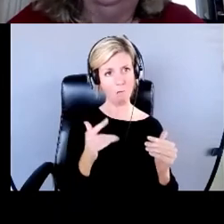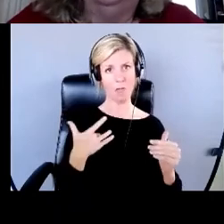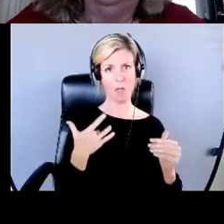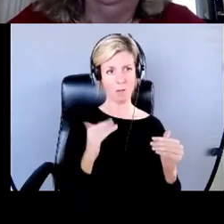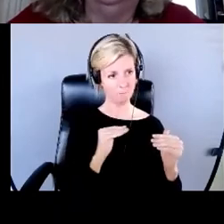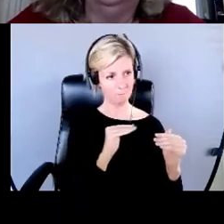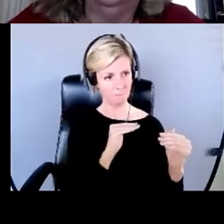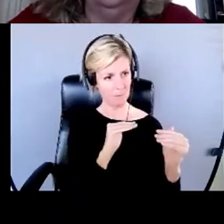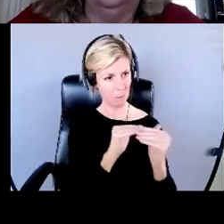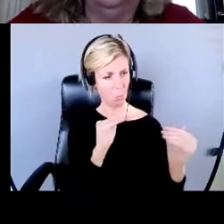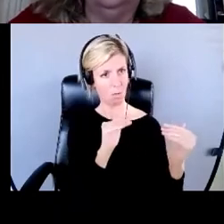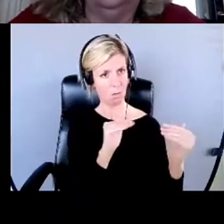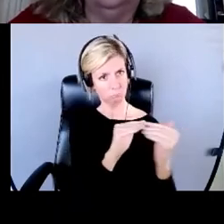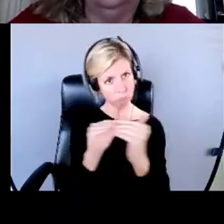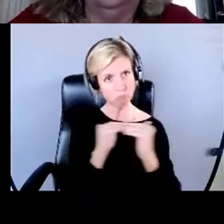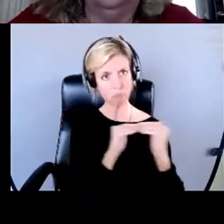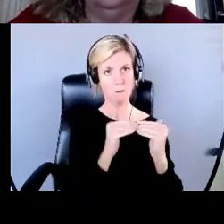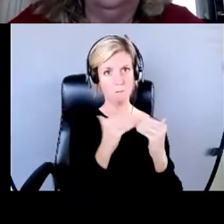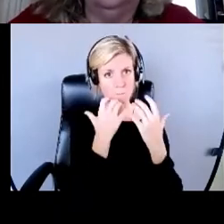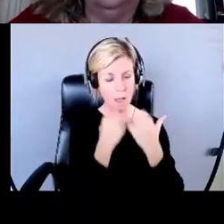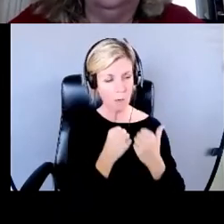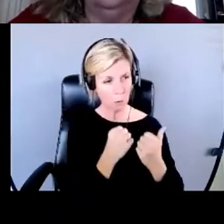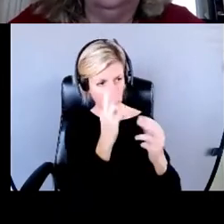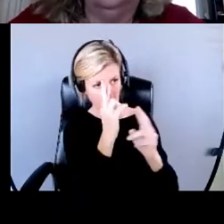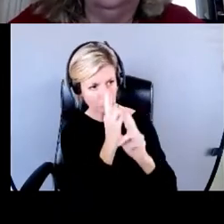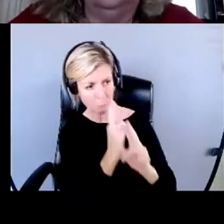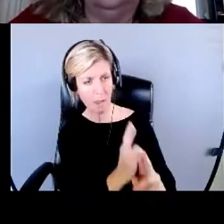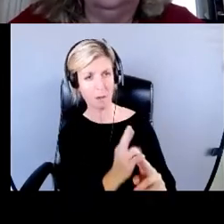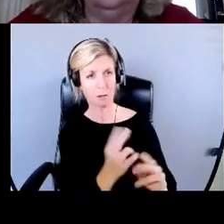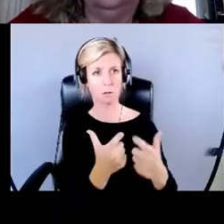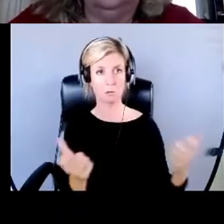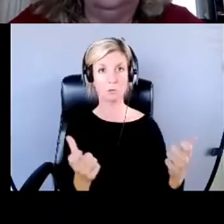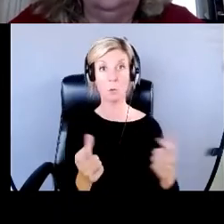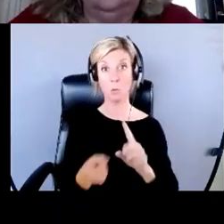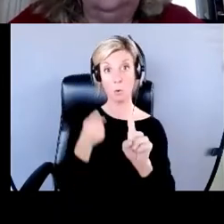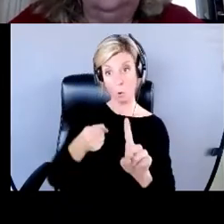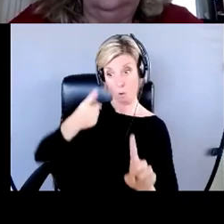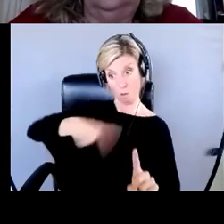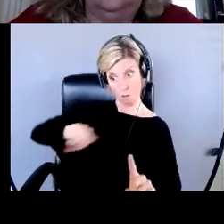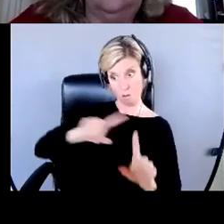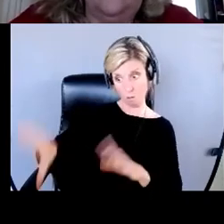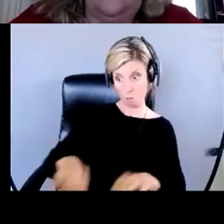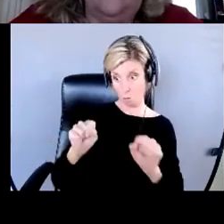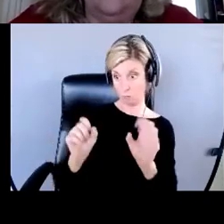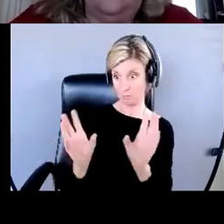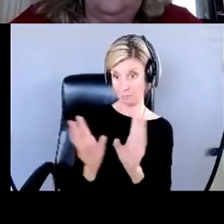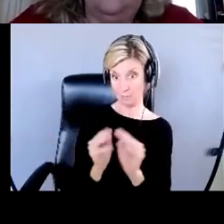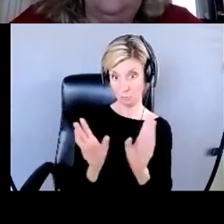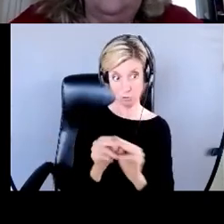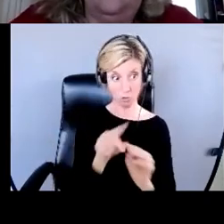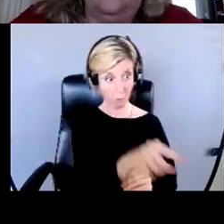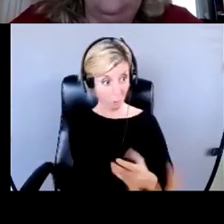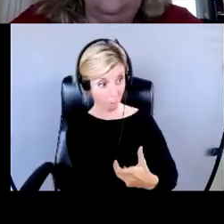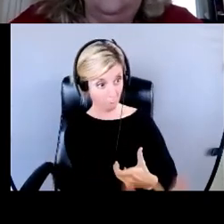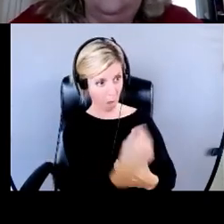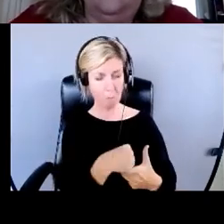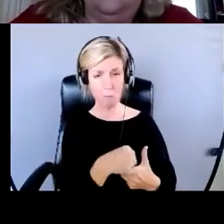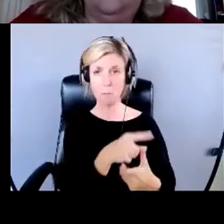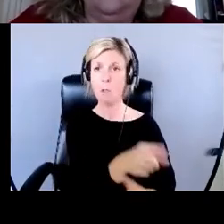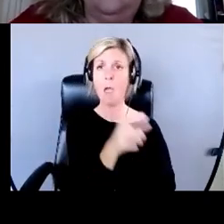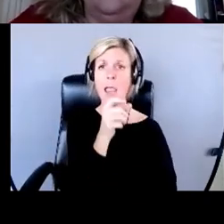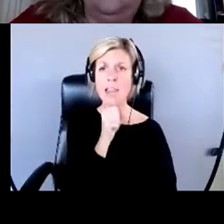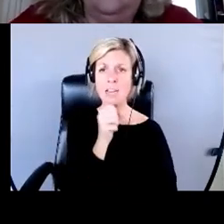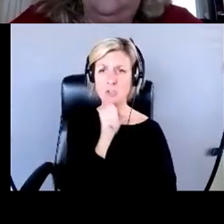our mediation sessions. It's creating a life when these people come into our sessions, we're not worried about age. It is not